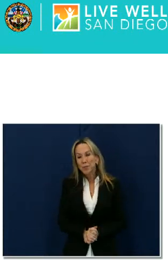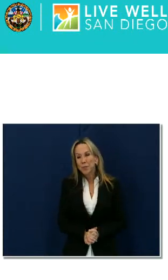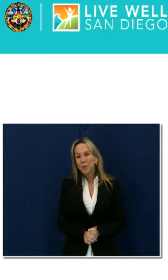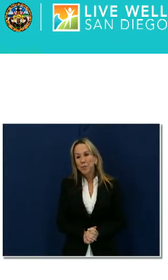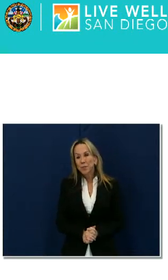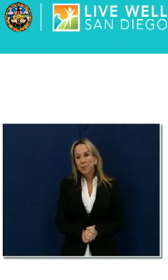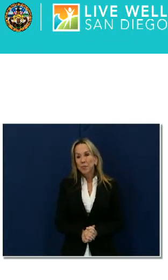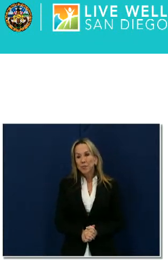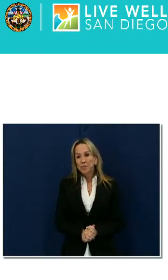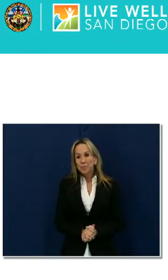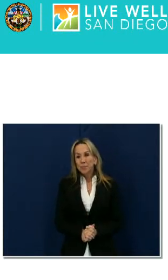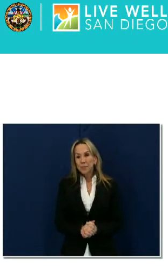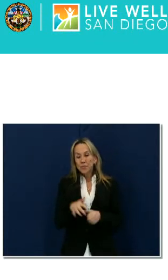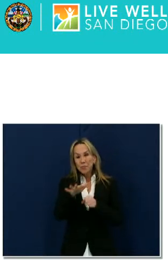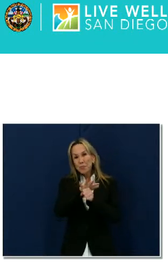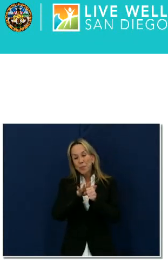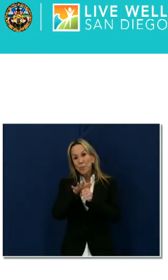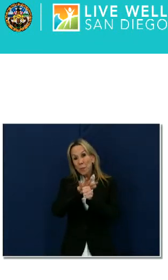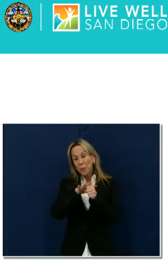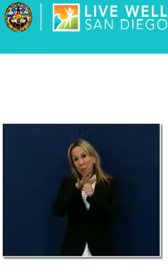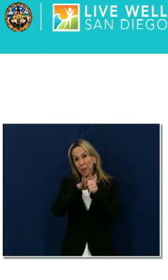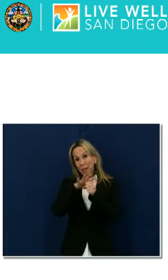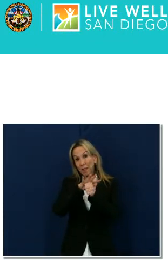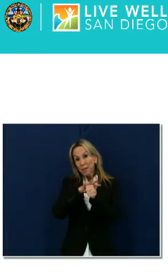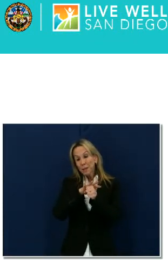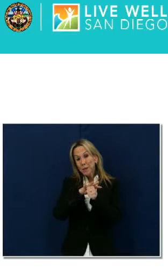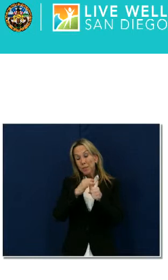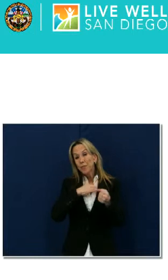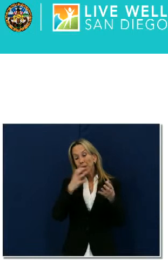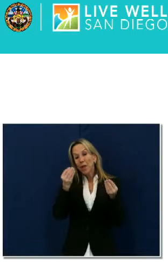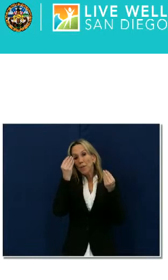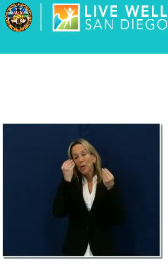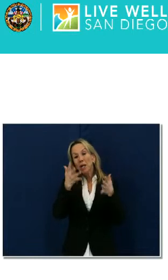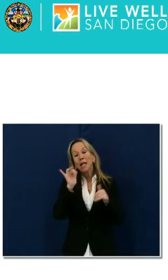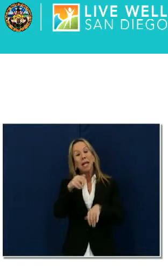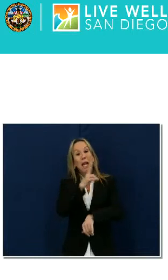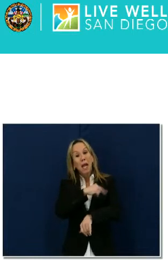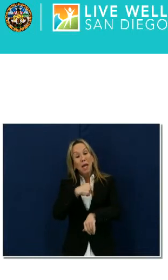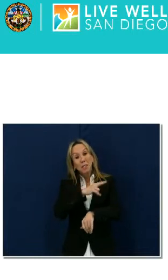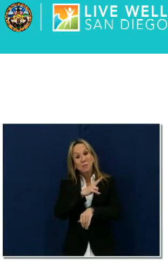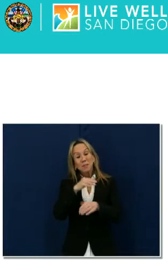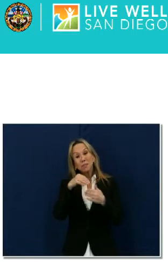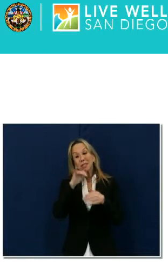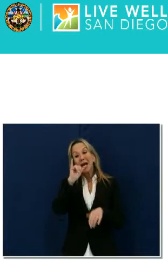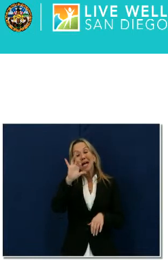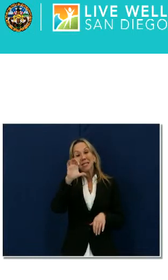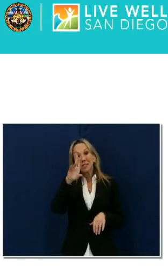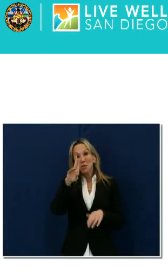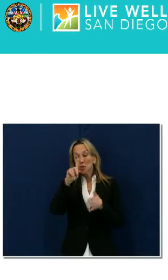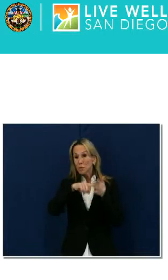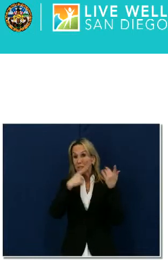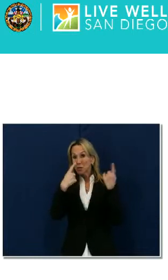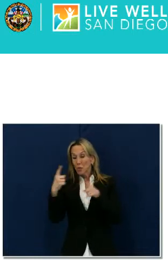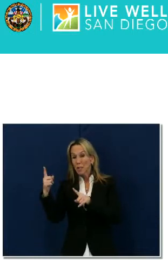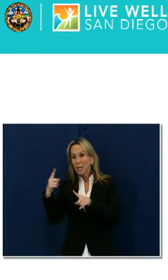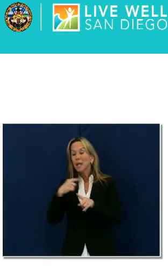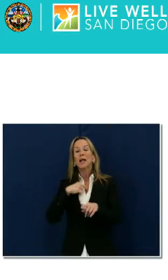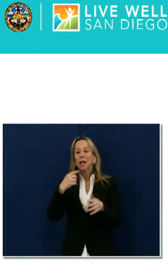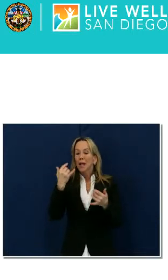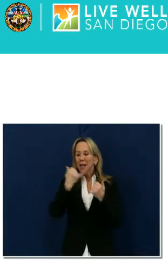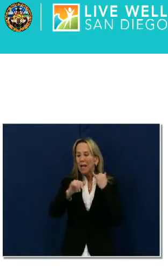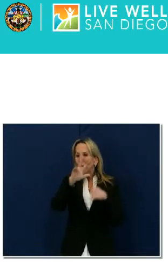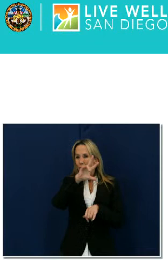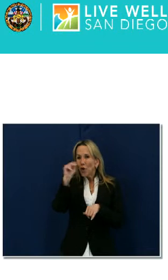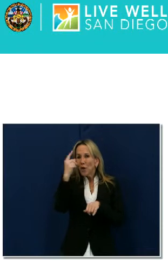Locally, I will briefly, in another way, review the hospitalizations and ICU status during the last 30